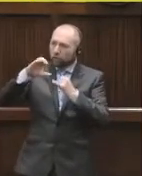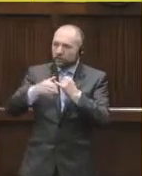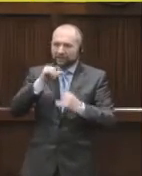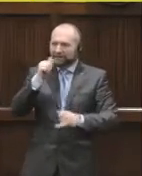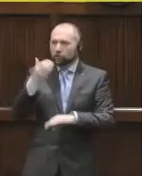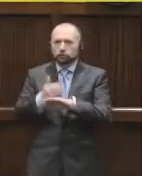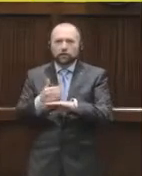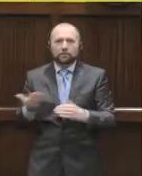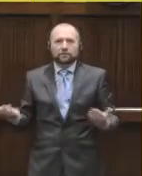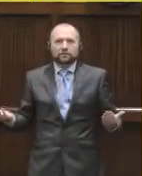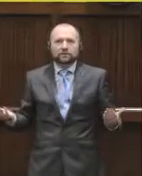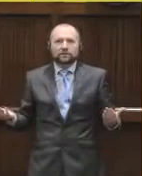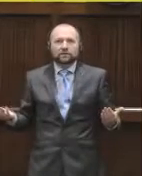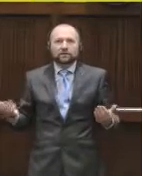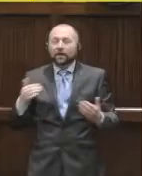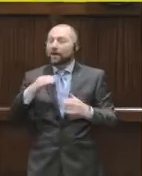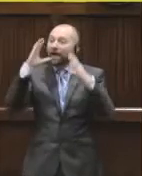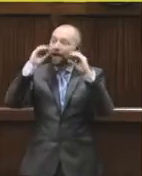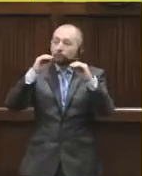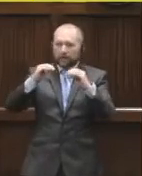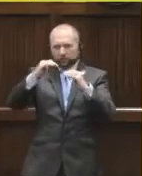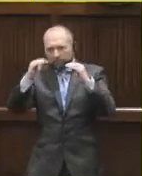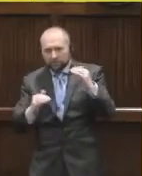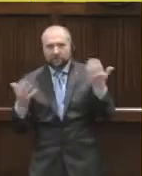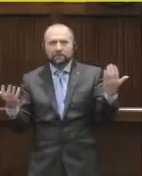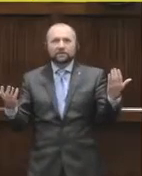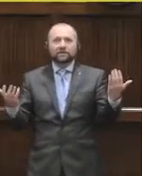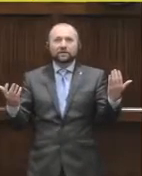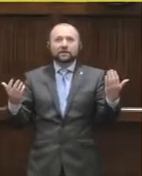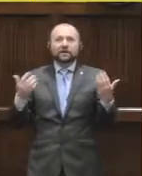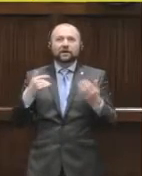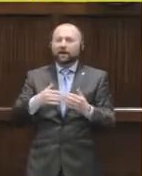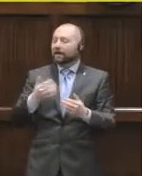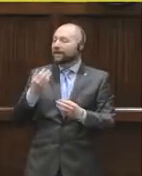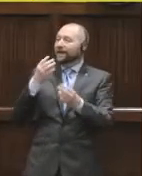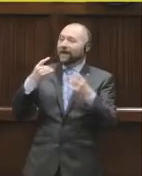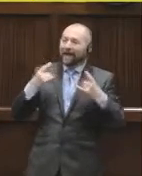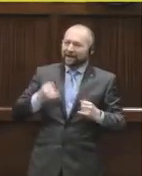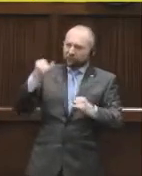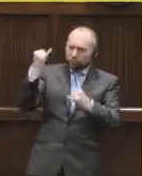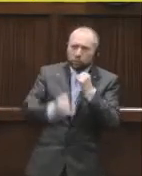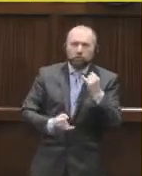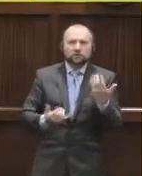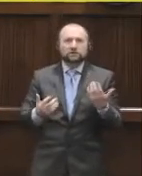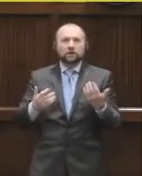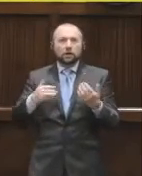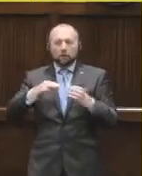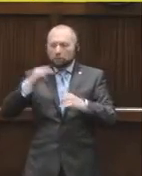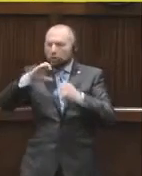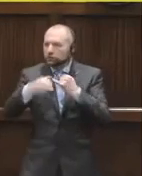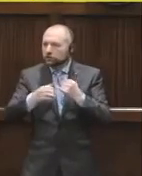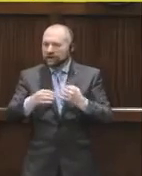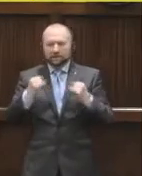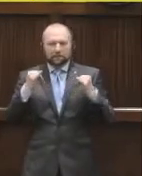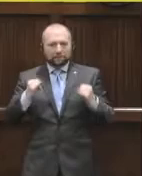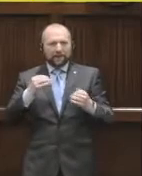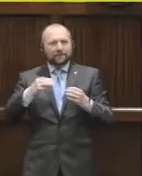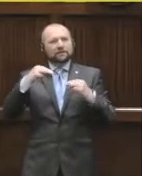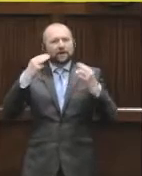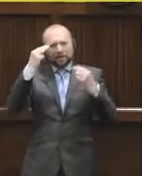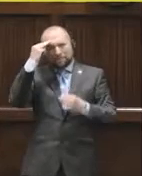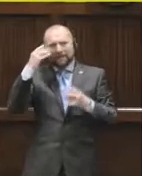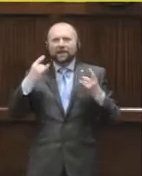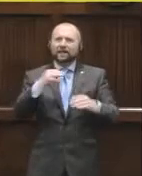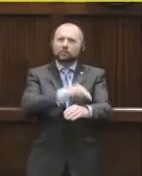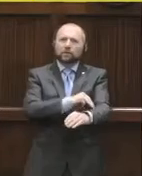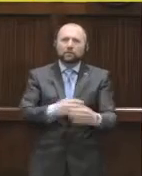lower education attainments, poorer health rates, higher risks of mental health issues, and significant